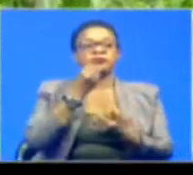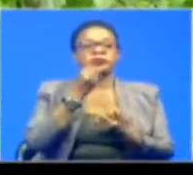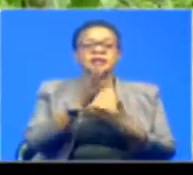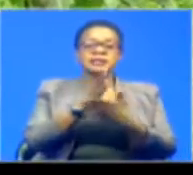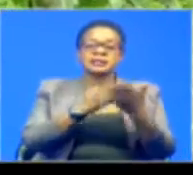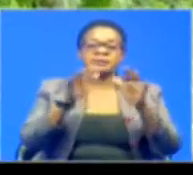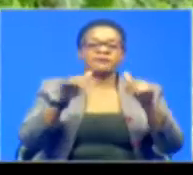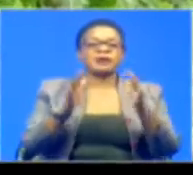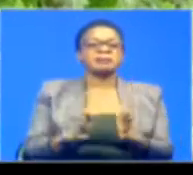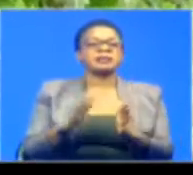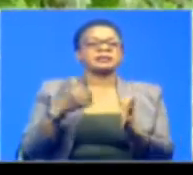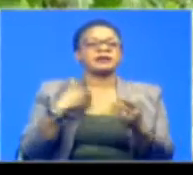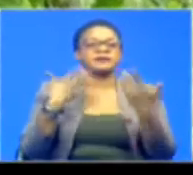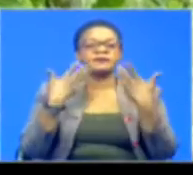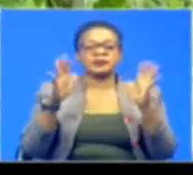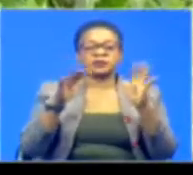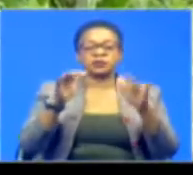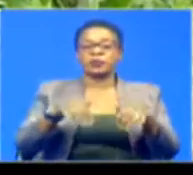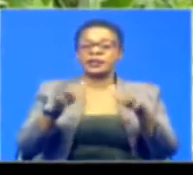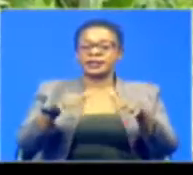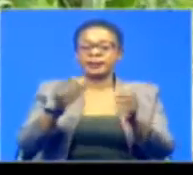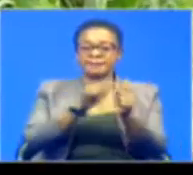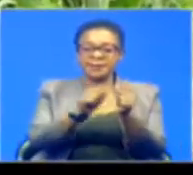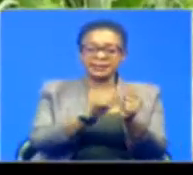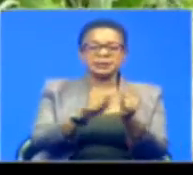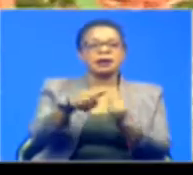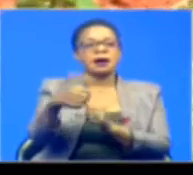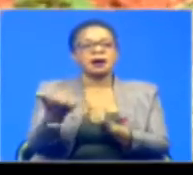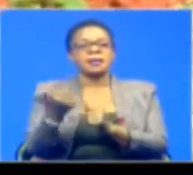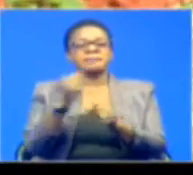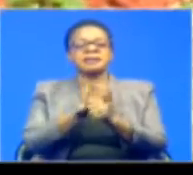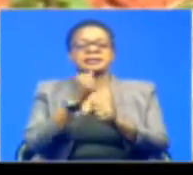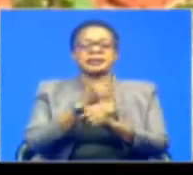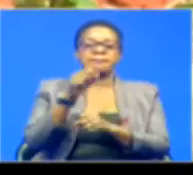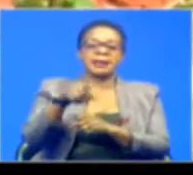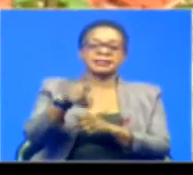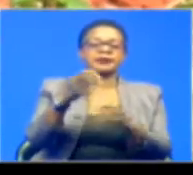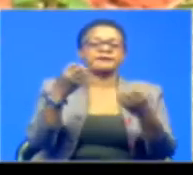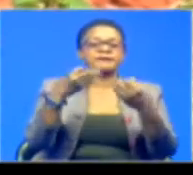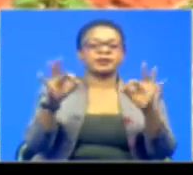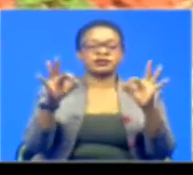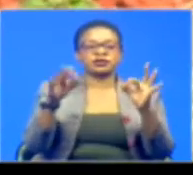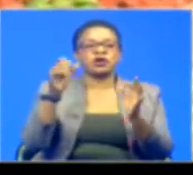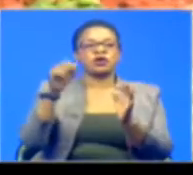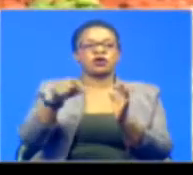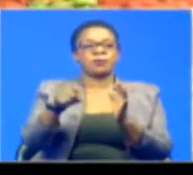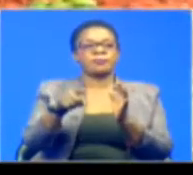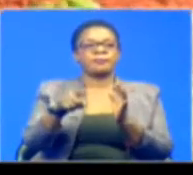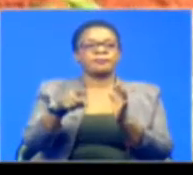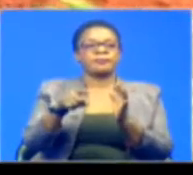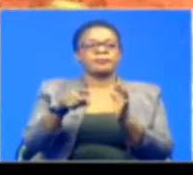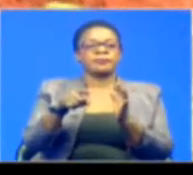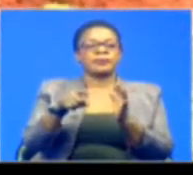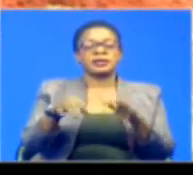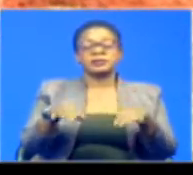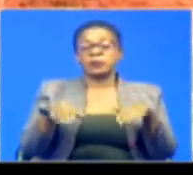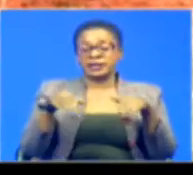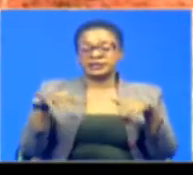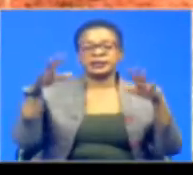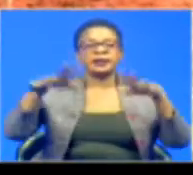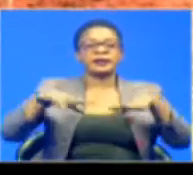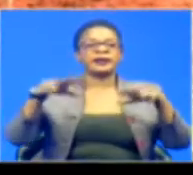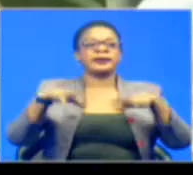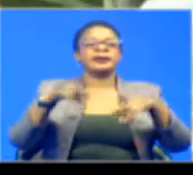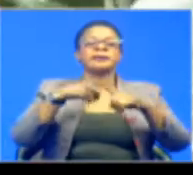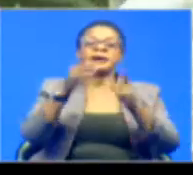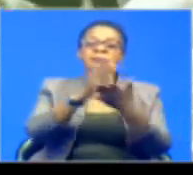farmers have finished weeding their maize as others are busy planting fresh crop following the coming of the rains. But even